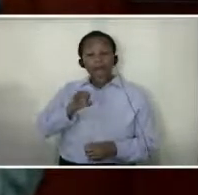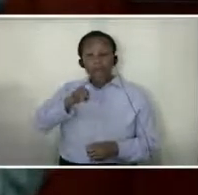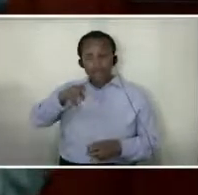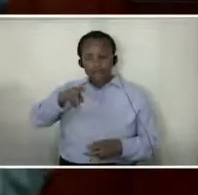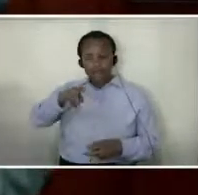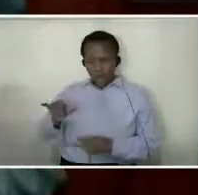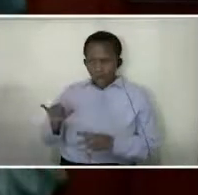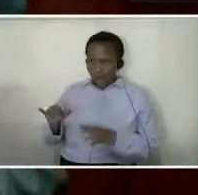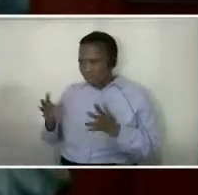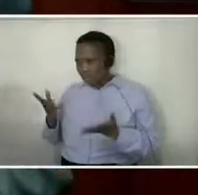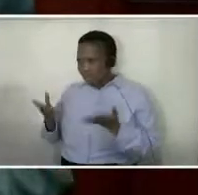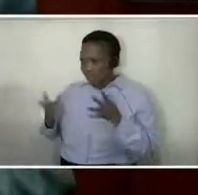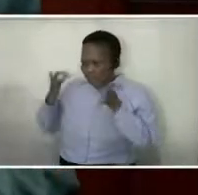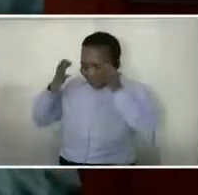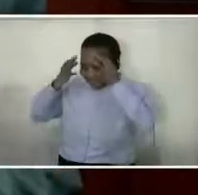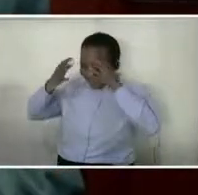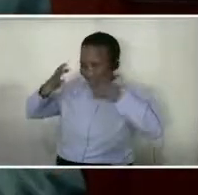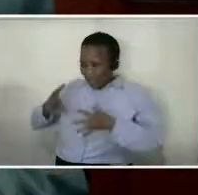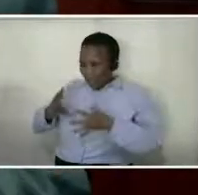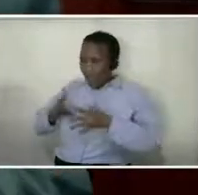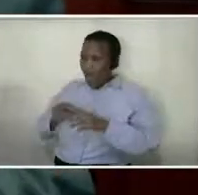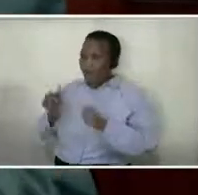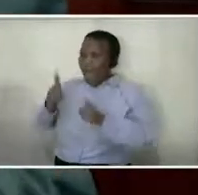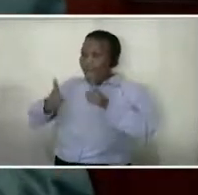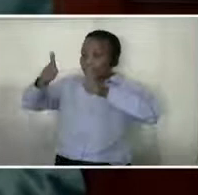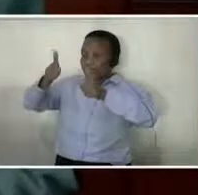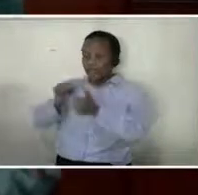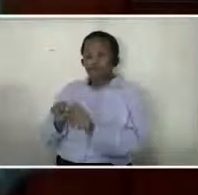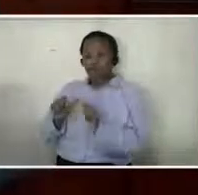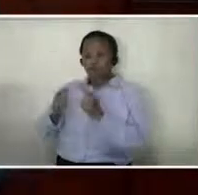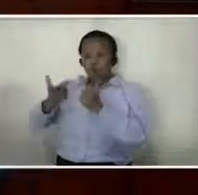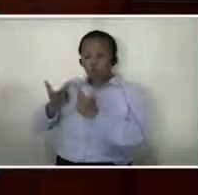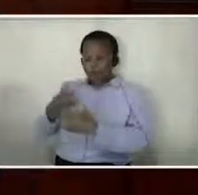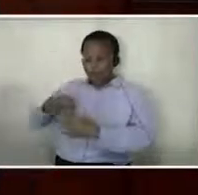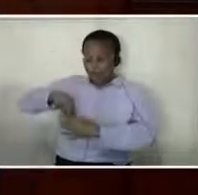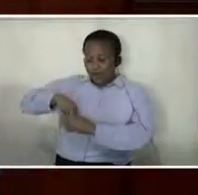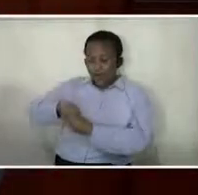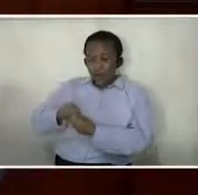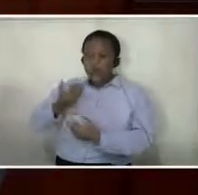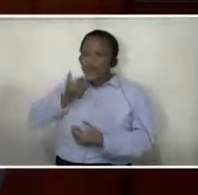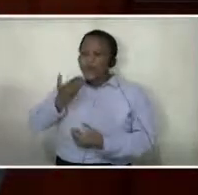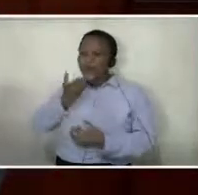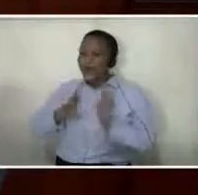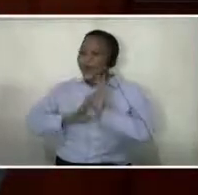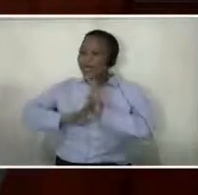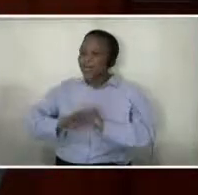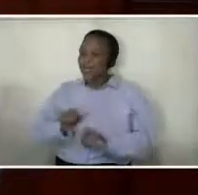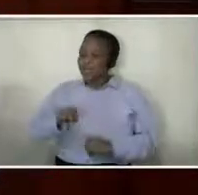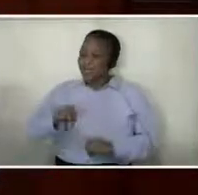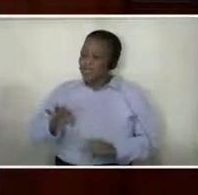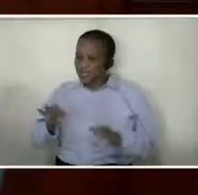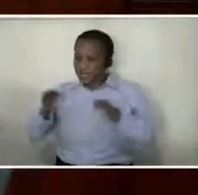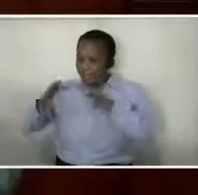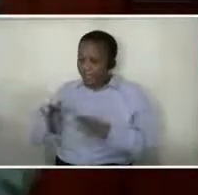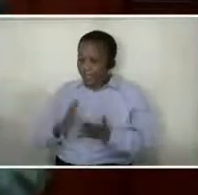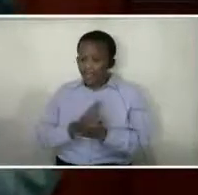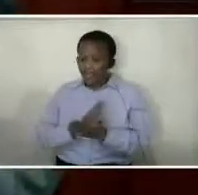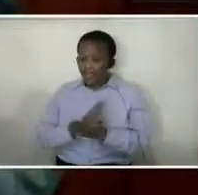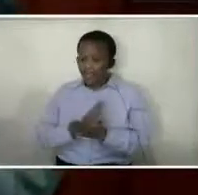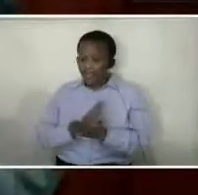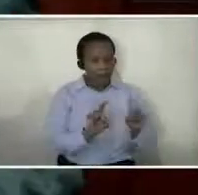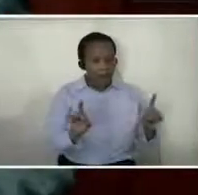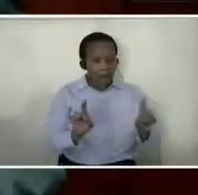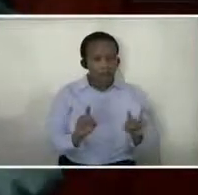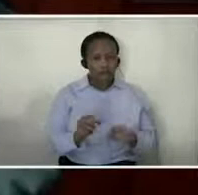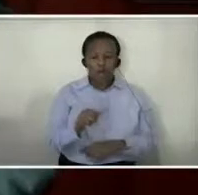decide on who should be in the executive committees representing the ANC. In some of these